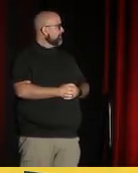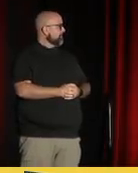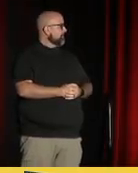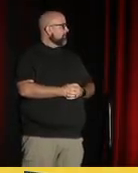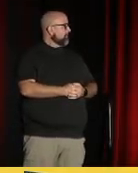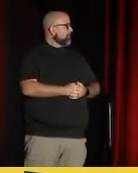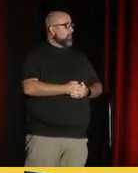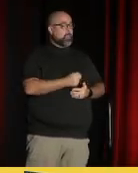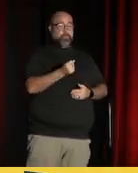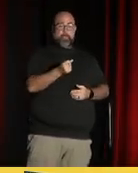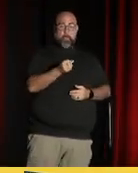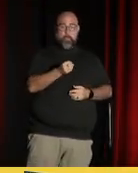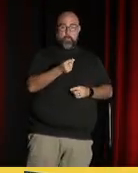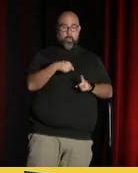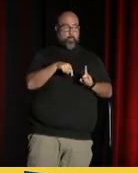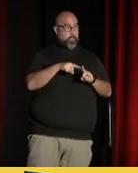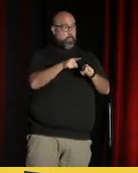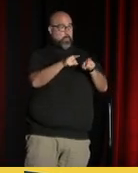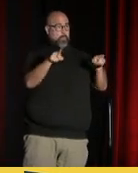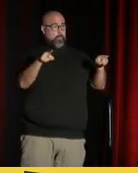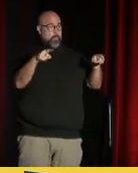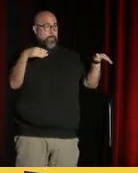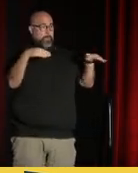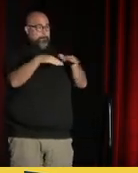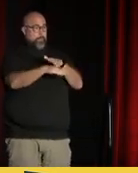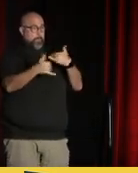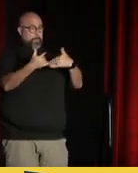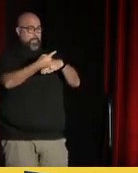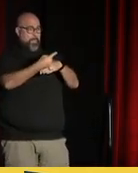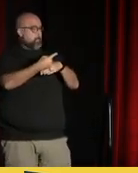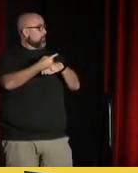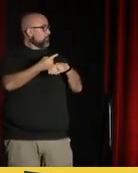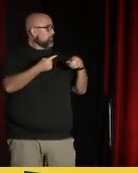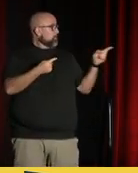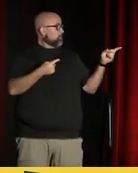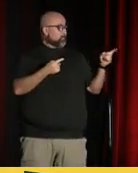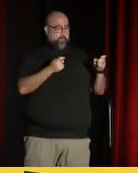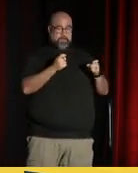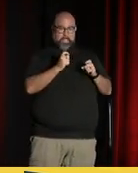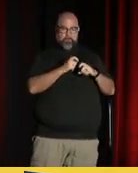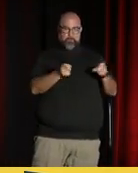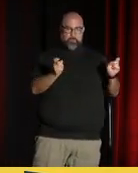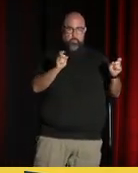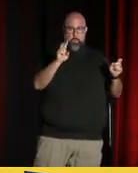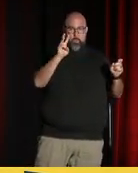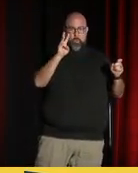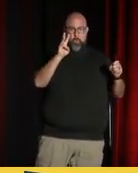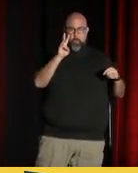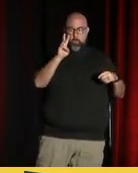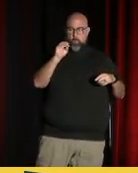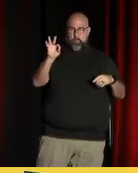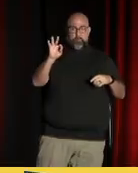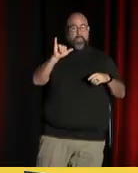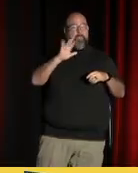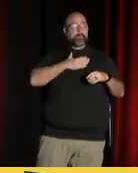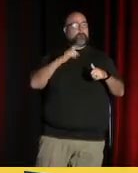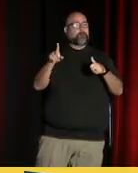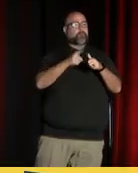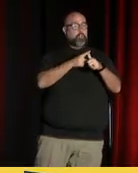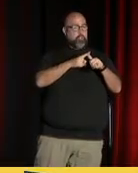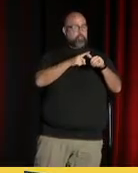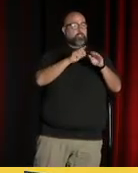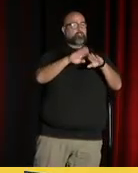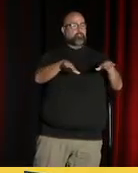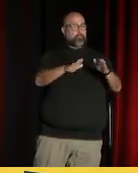So when you came in today, you got a book. That is my first children's book. It is